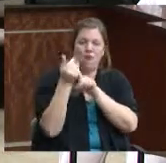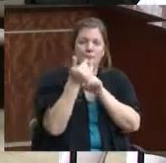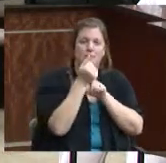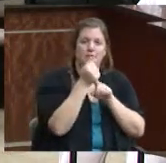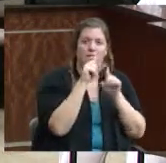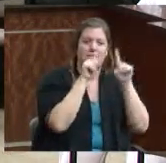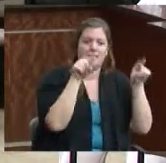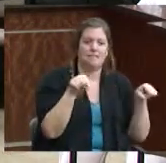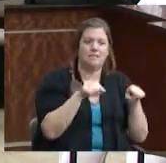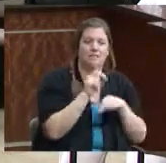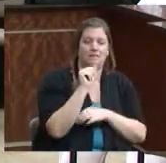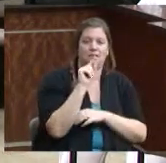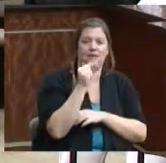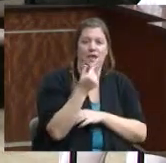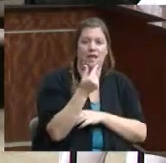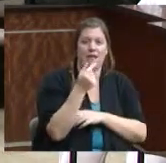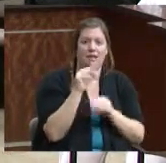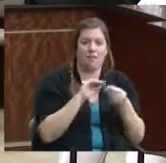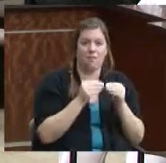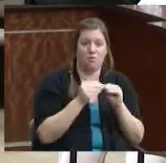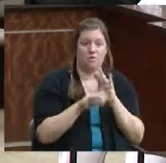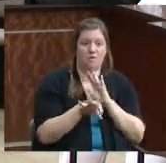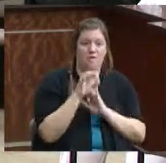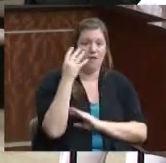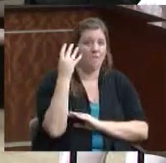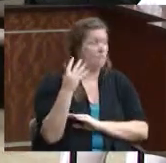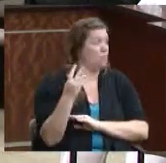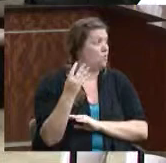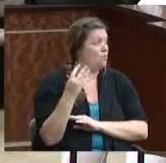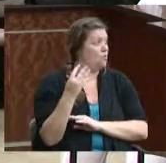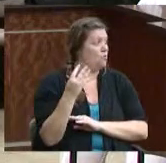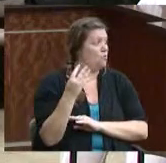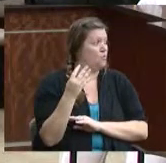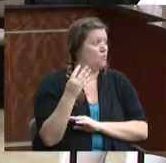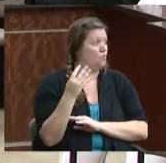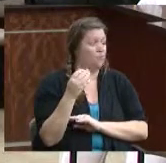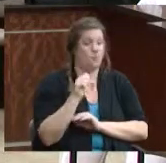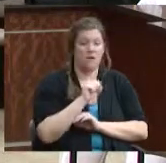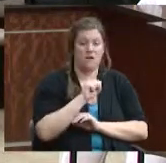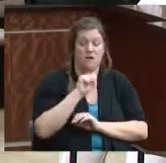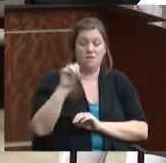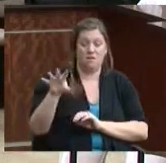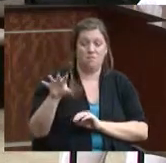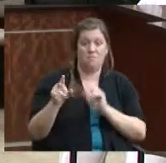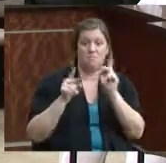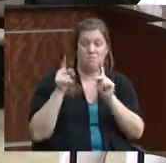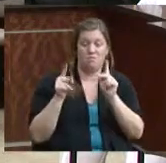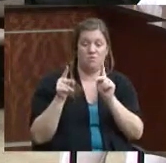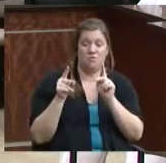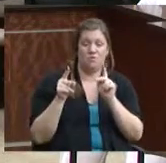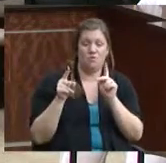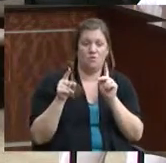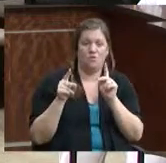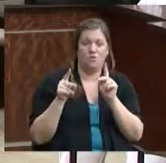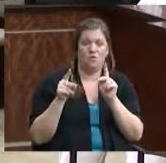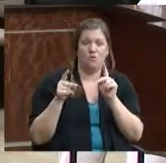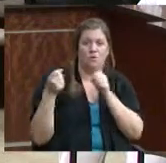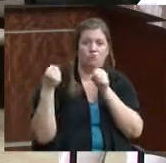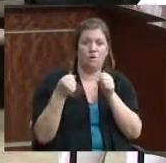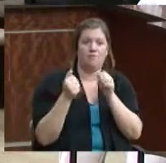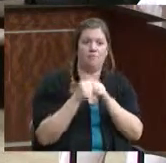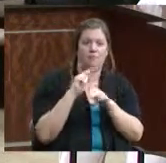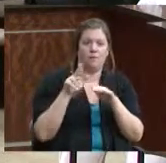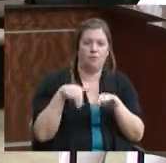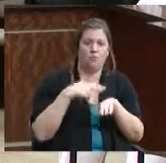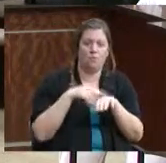of illegal trucks. And we found four illegal dumpers who were coming up with their regular